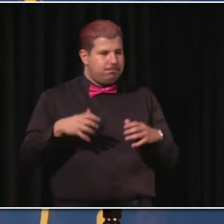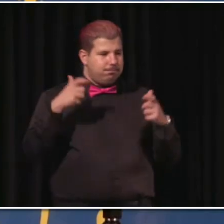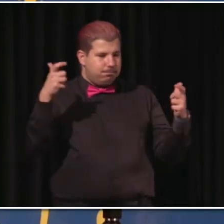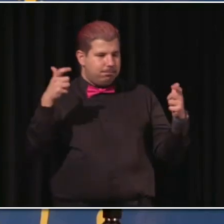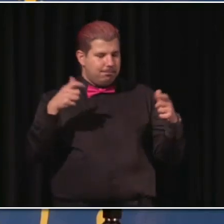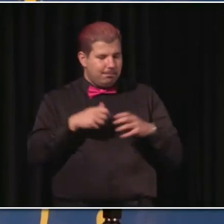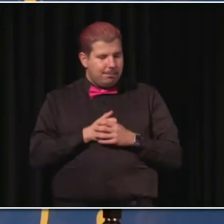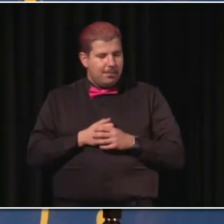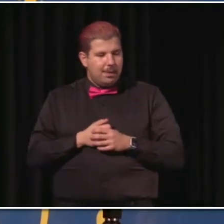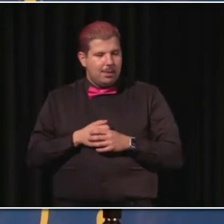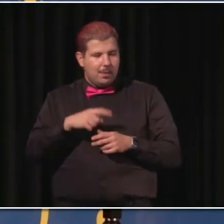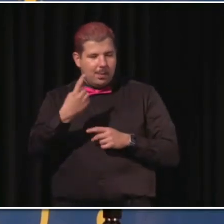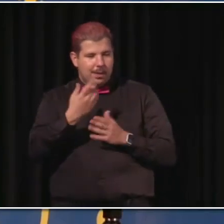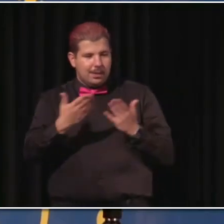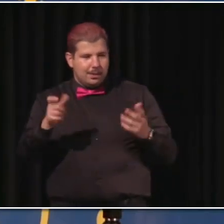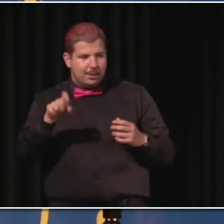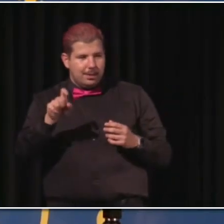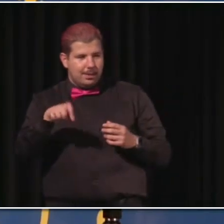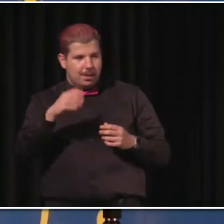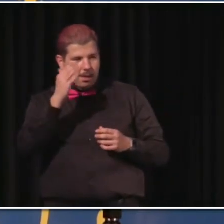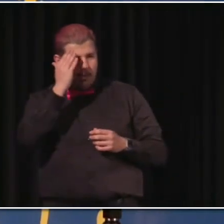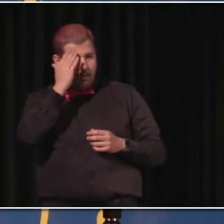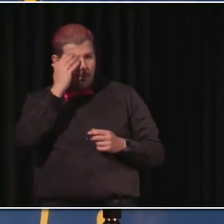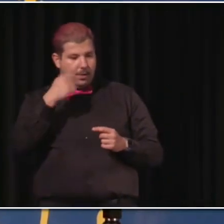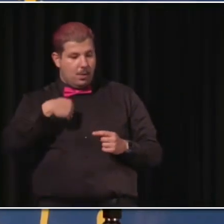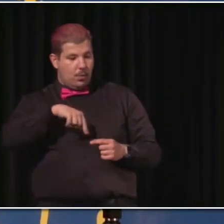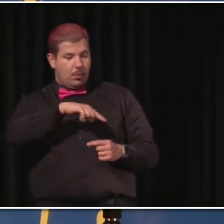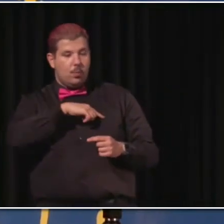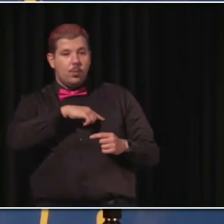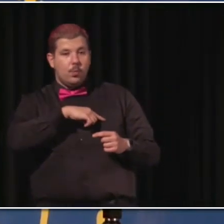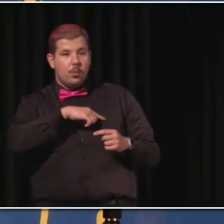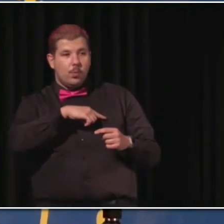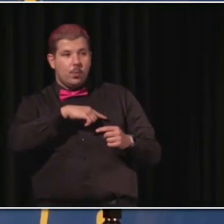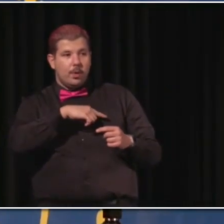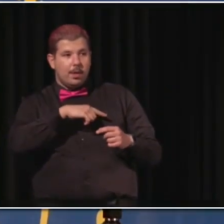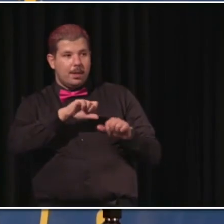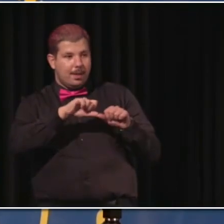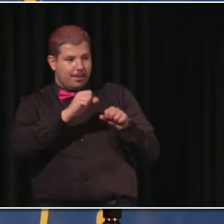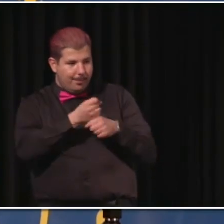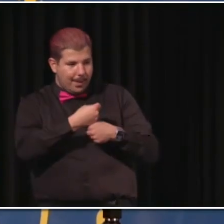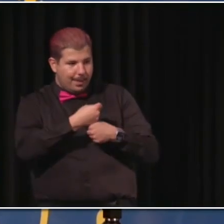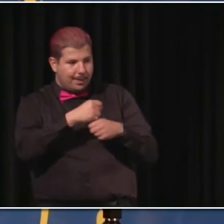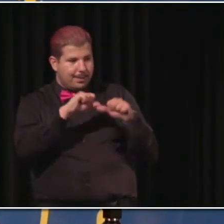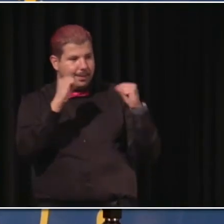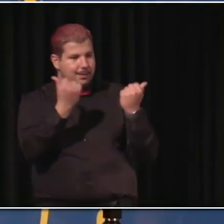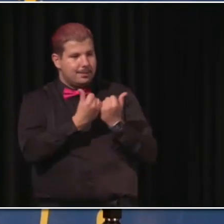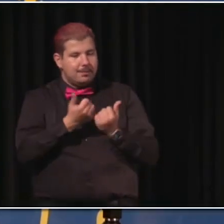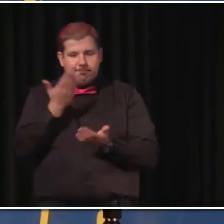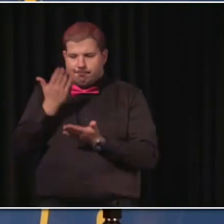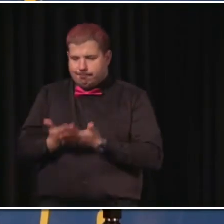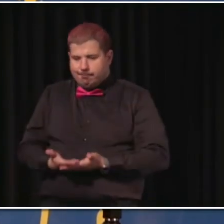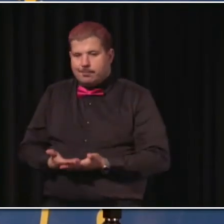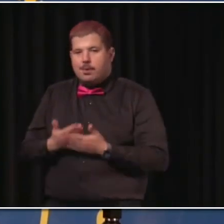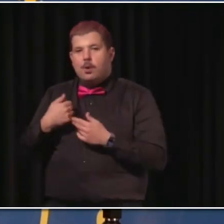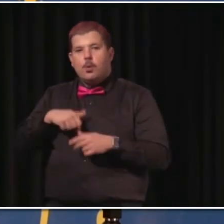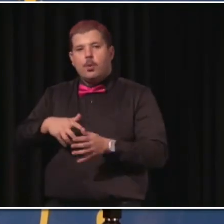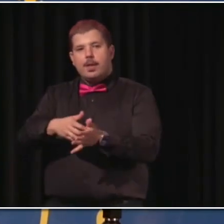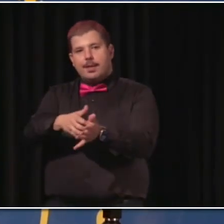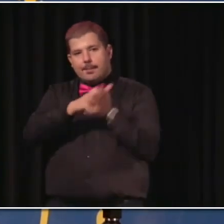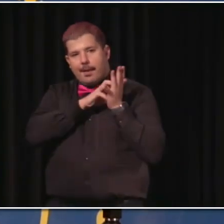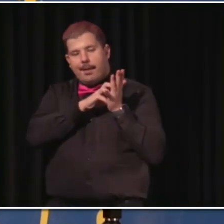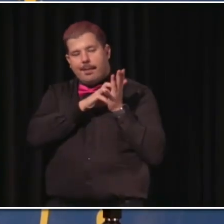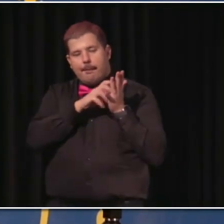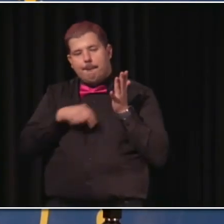thing you need to know. We made these agencies. In fact, we demanded